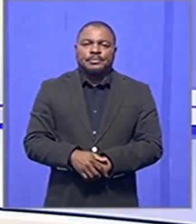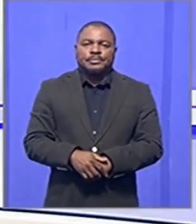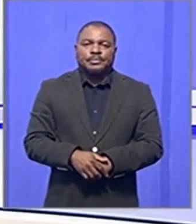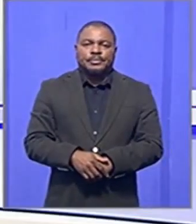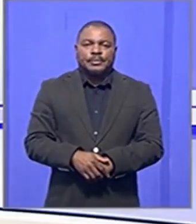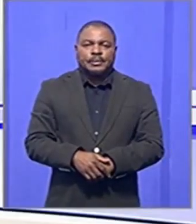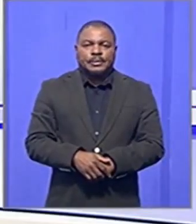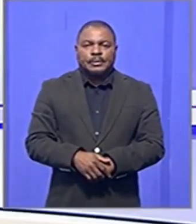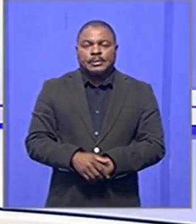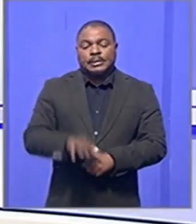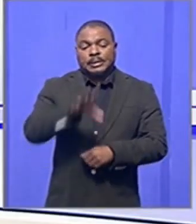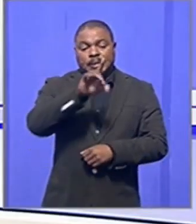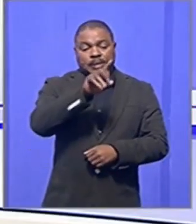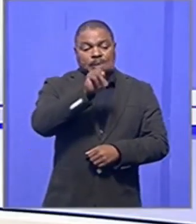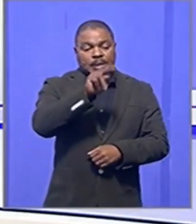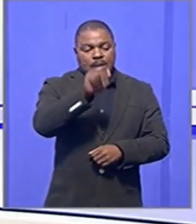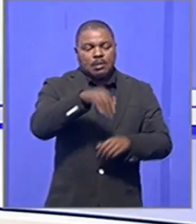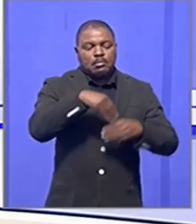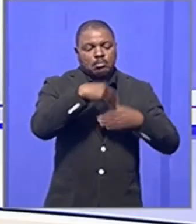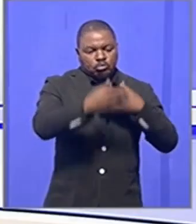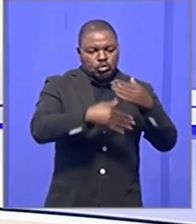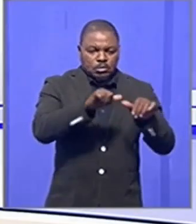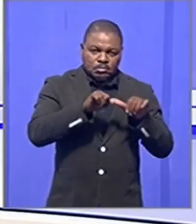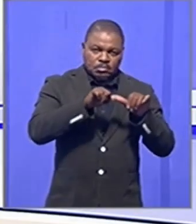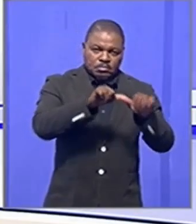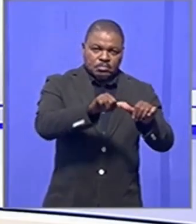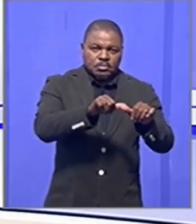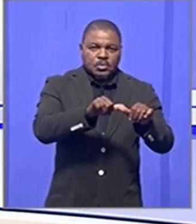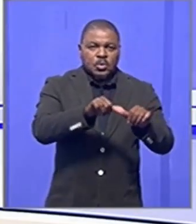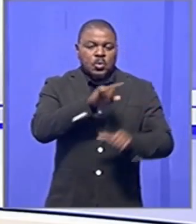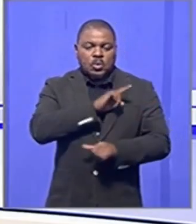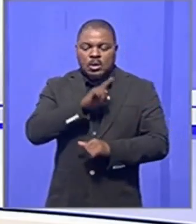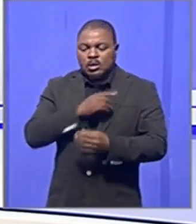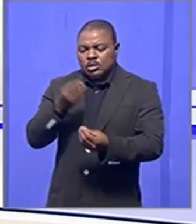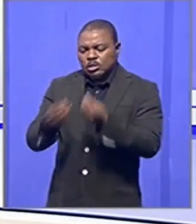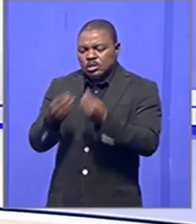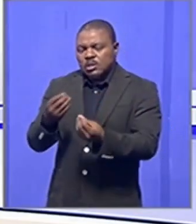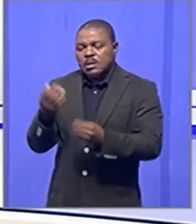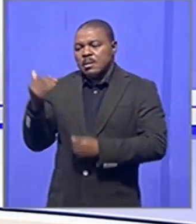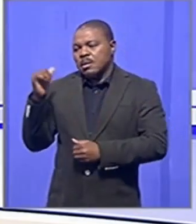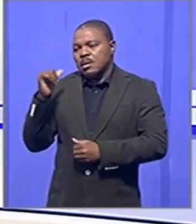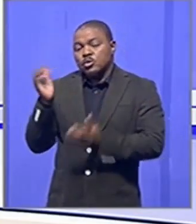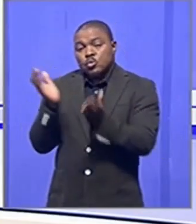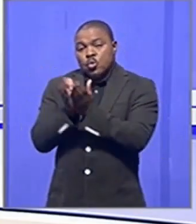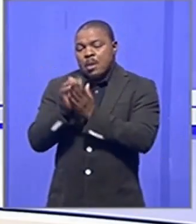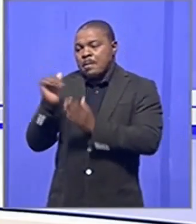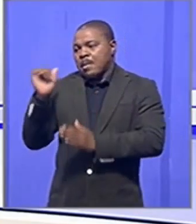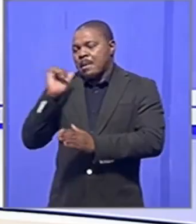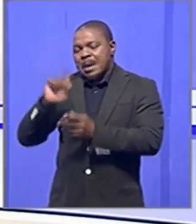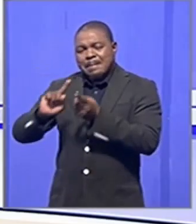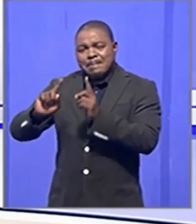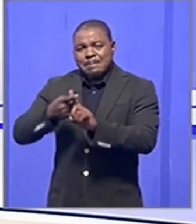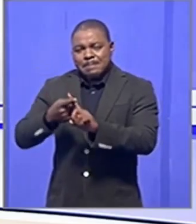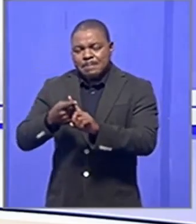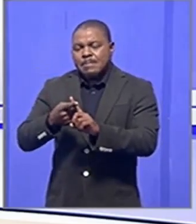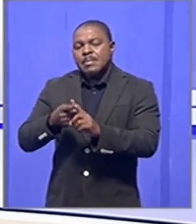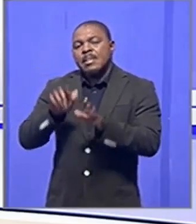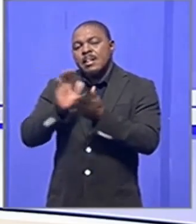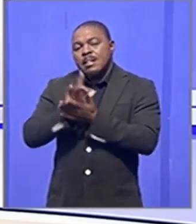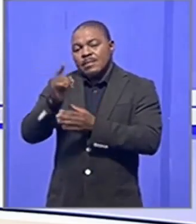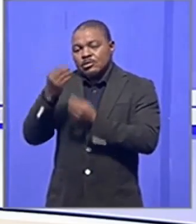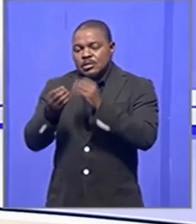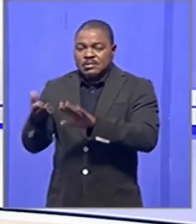tshepedišo ya go tšea diteko tša DNA go ba malapa ba tšwa sehlabelo ba kotsi ya senamelwa sa bana ba sekolo yeo e fetilego ka maphelo a barutwana ba